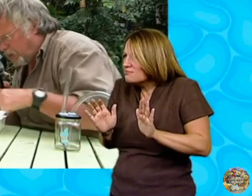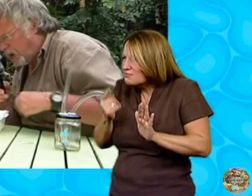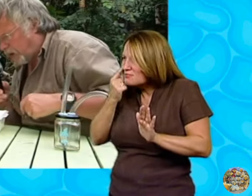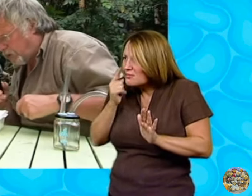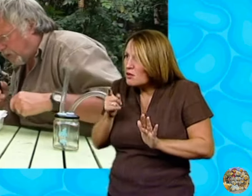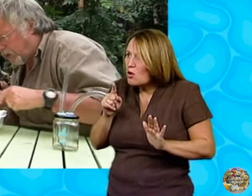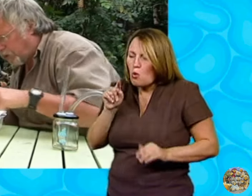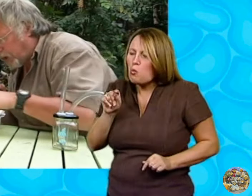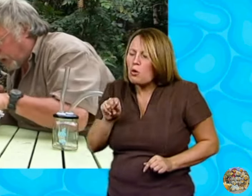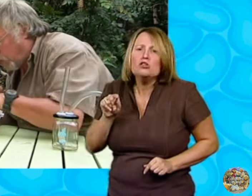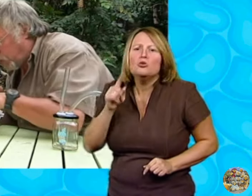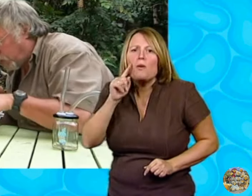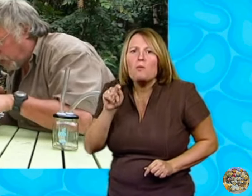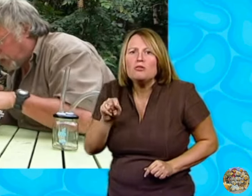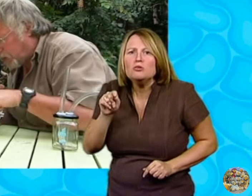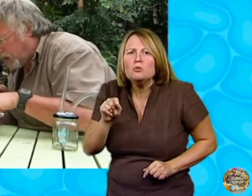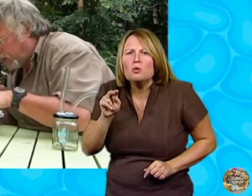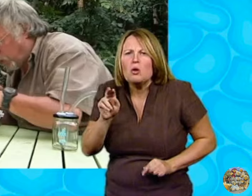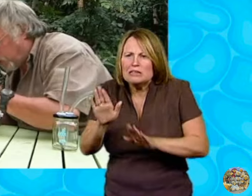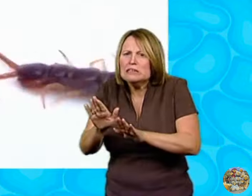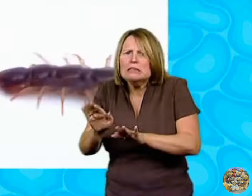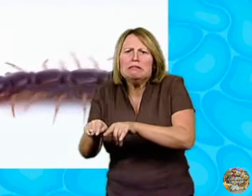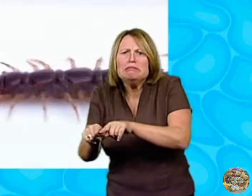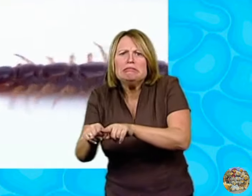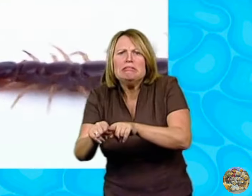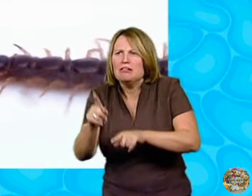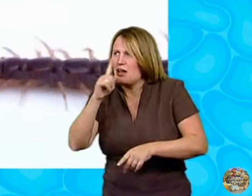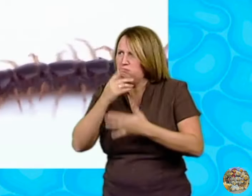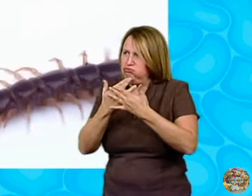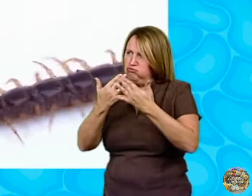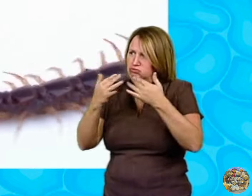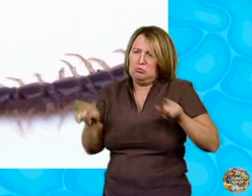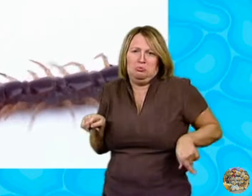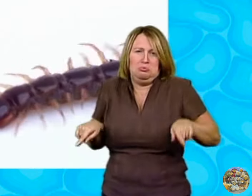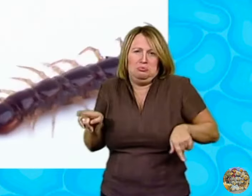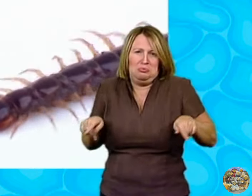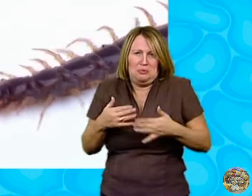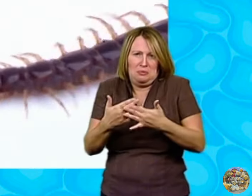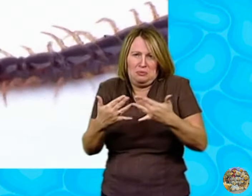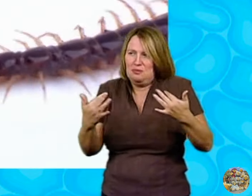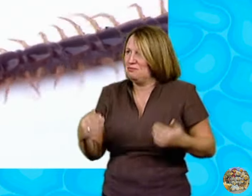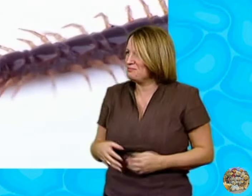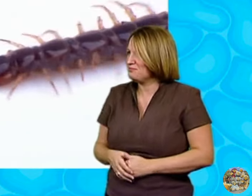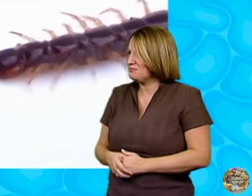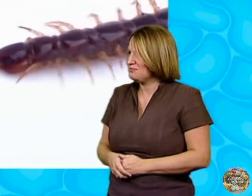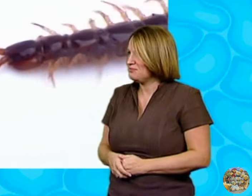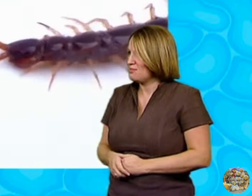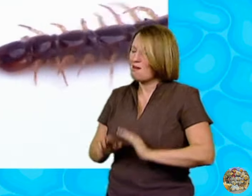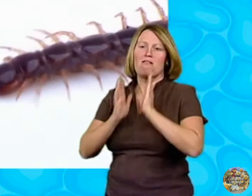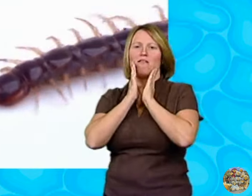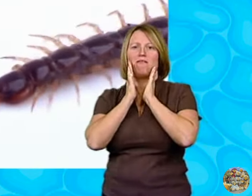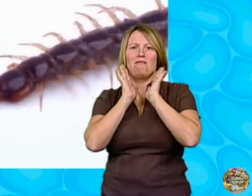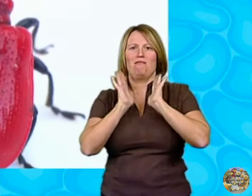went, my goodness, let's try and count. 1, 2, 3, 4. No, keep still. 1, 2, 3, 4. No, no, just stay. What the fudge? Oh, I don't know. About 100. You know,